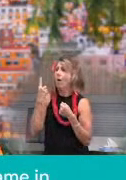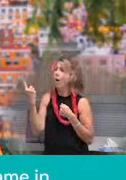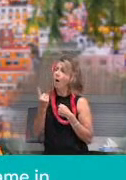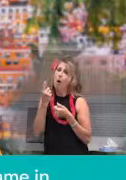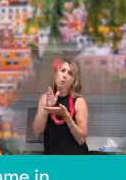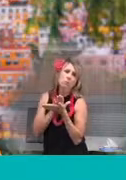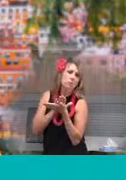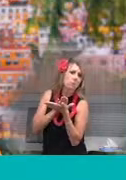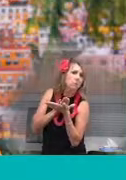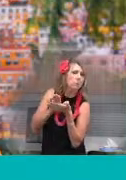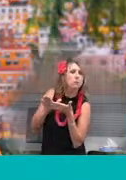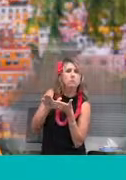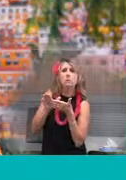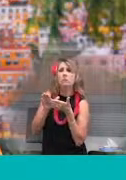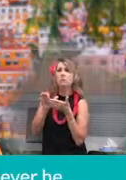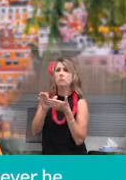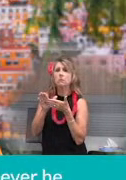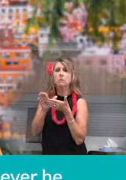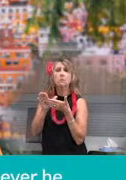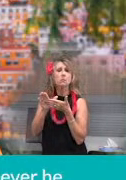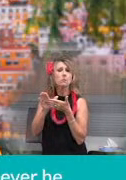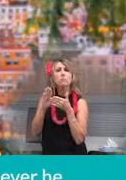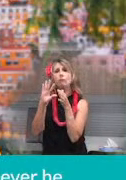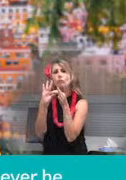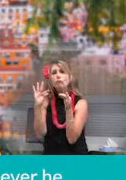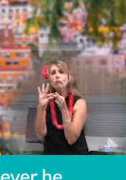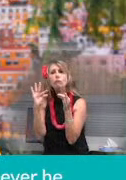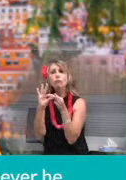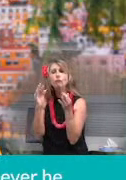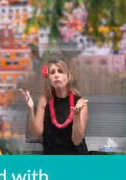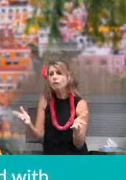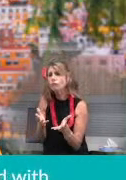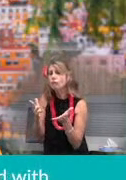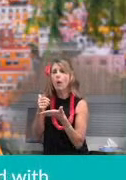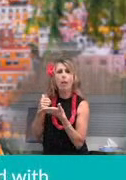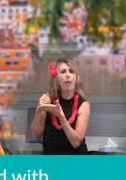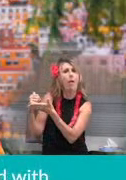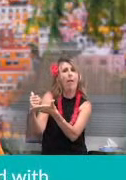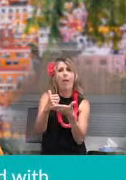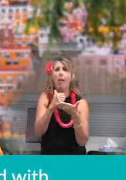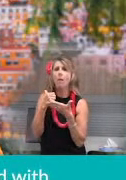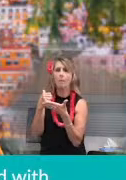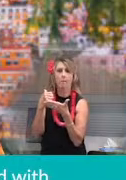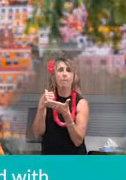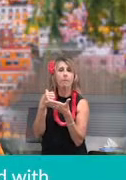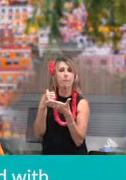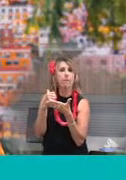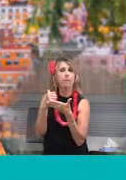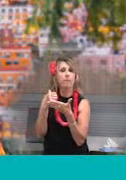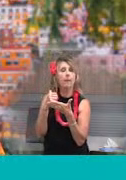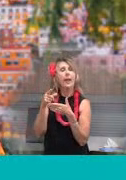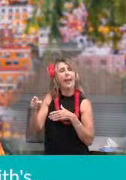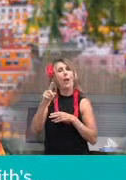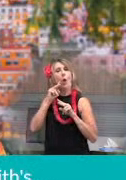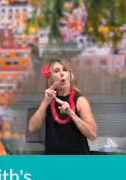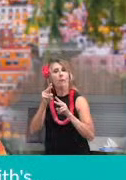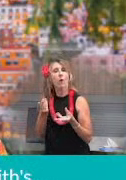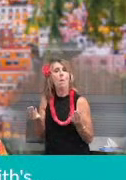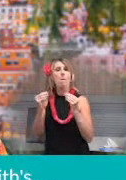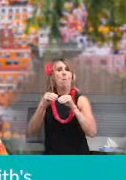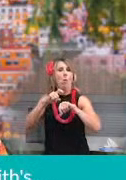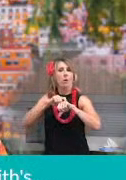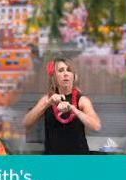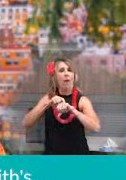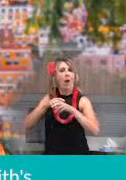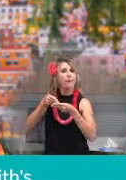those with whom he came in contact and was eager to be helpful whenever he could. Having more time to spend with family and friends